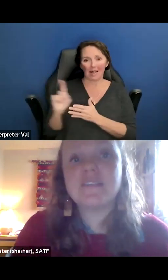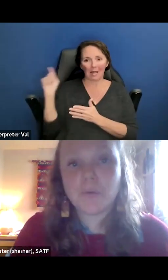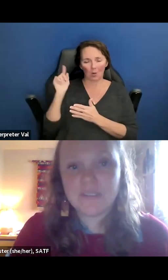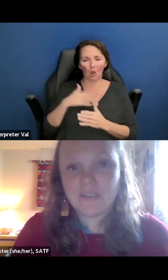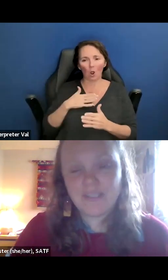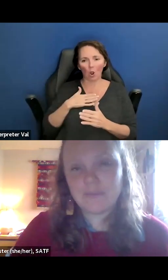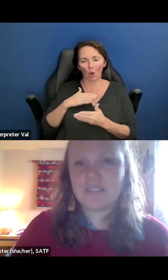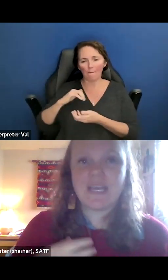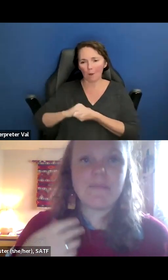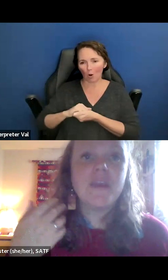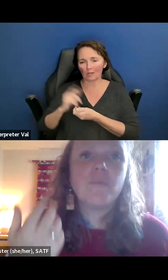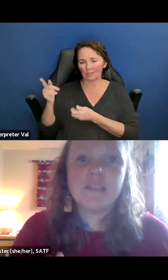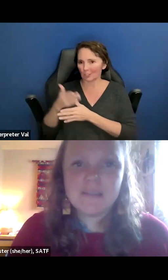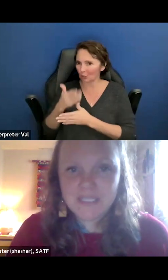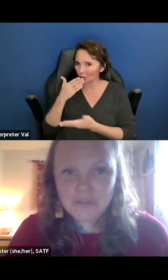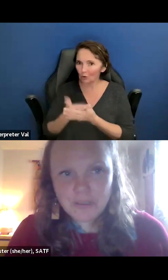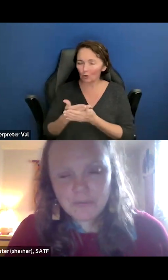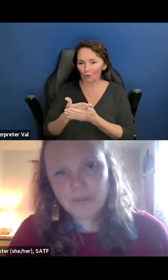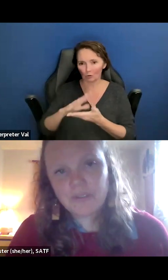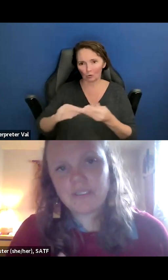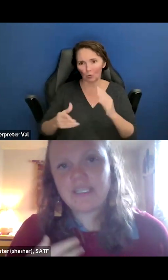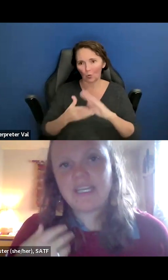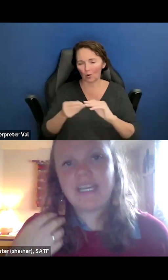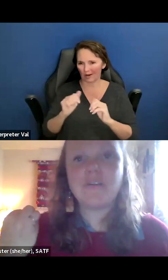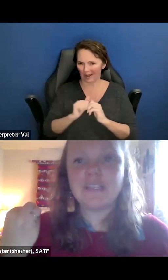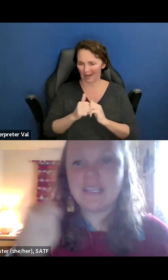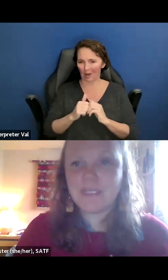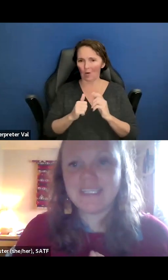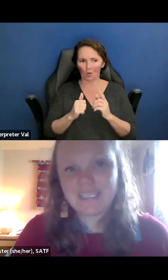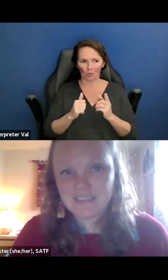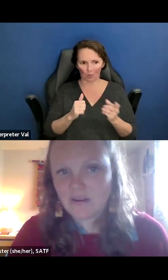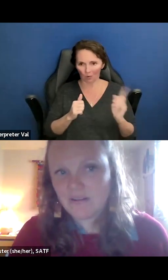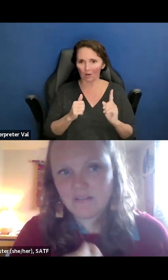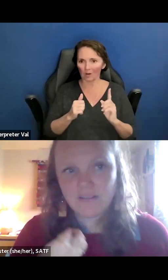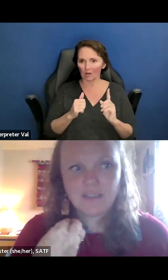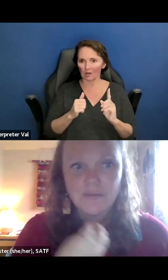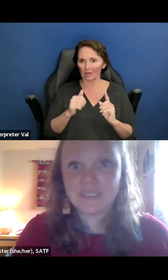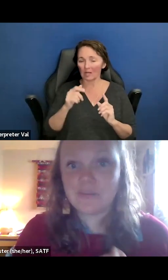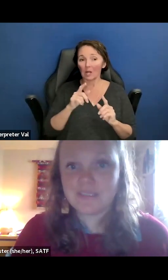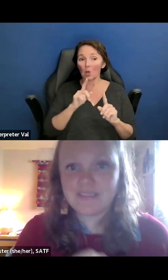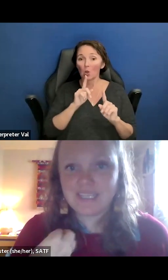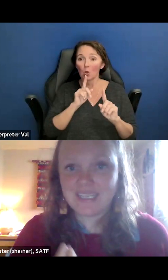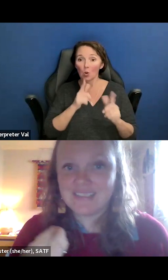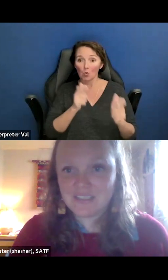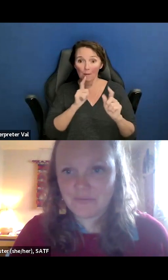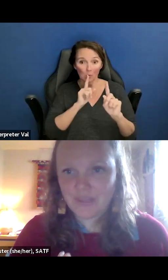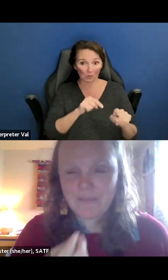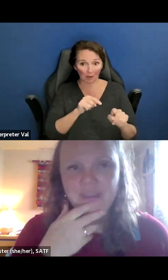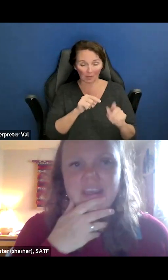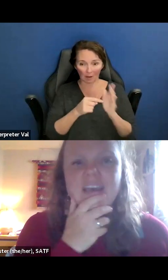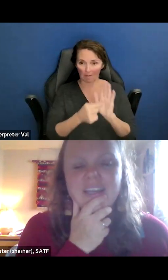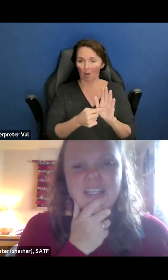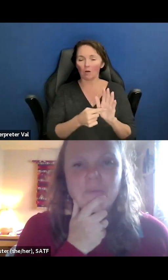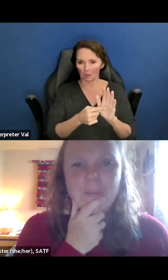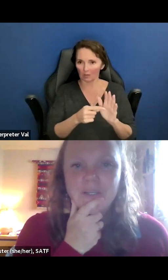What kind of supports are available to them? What does a mandatory report look like? How can they be connected to all the resources that exist for